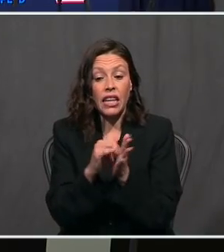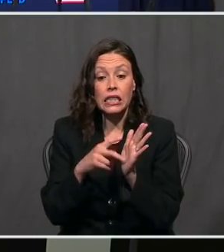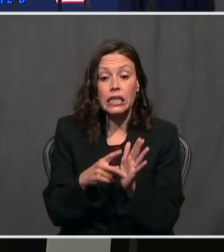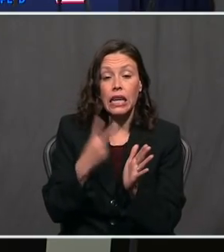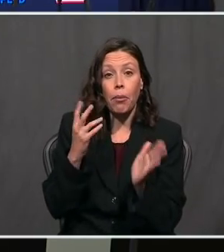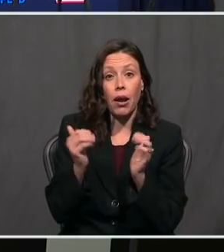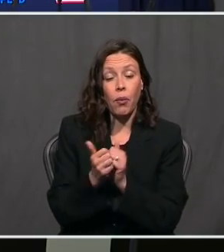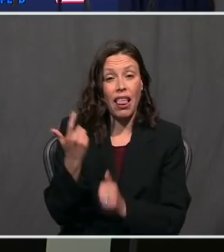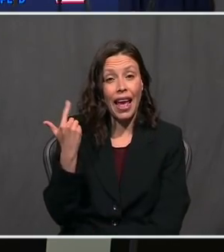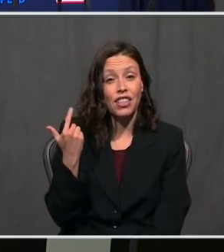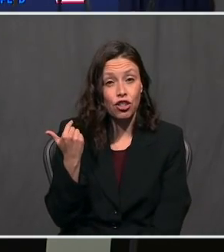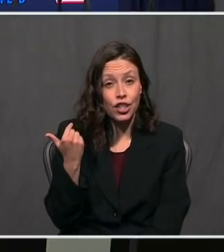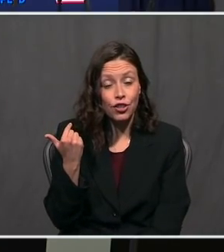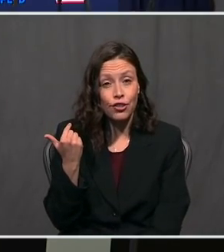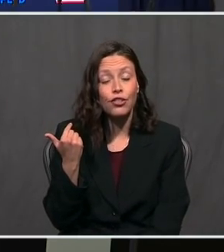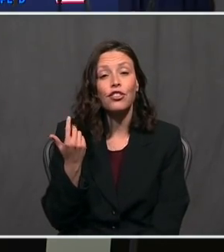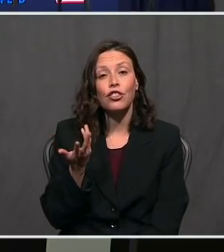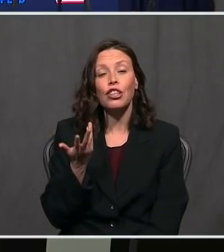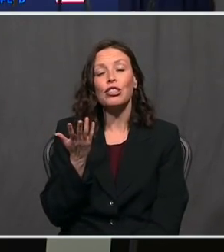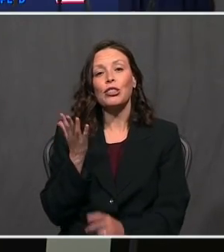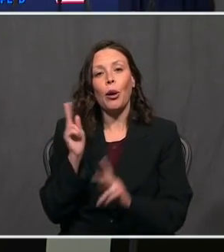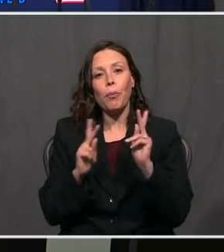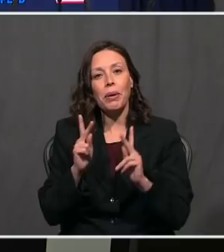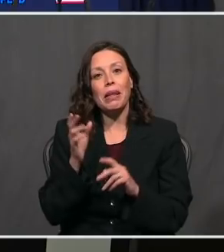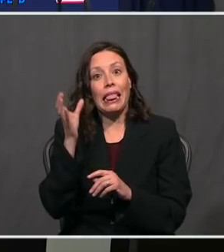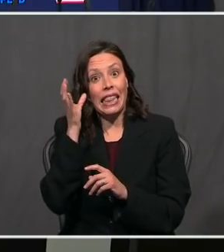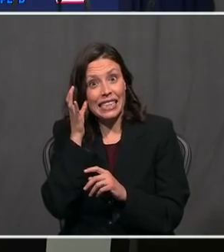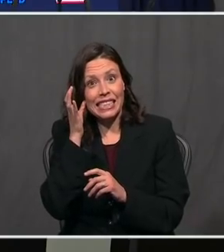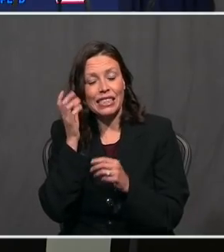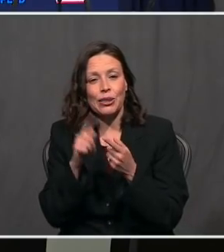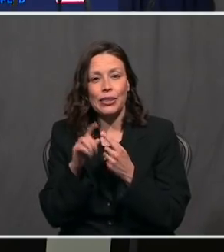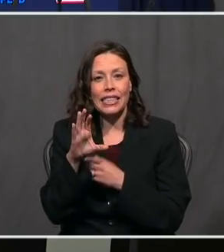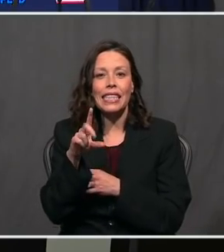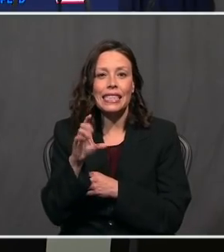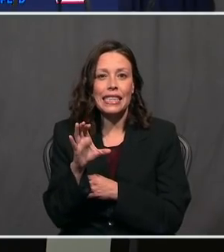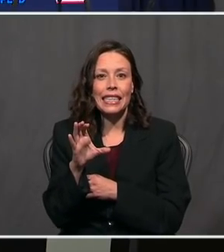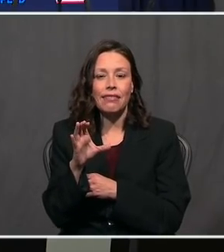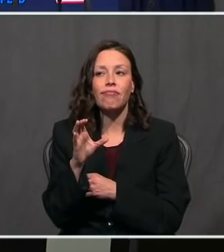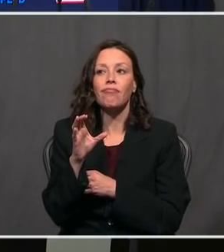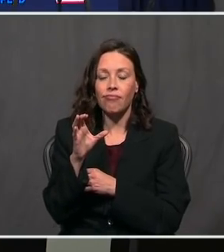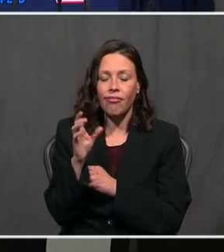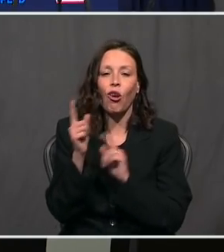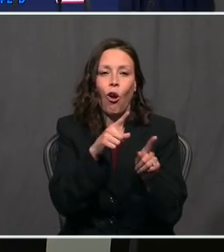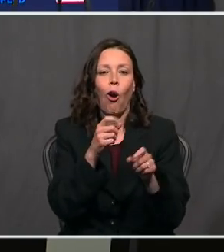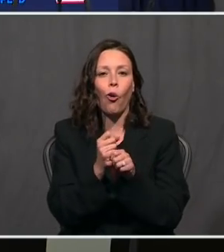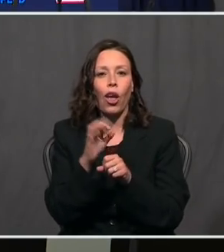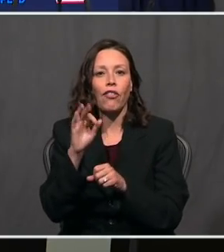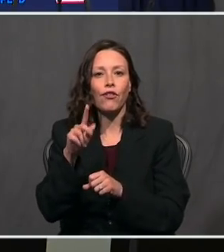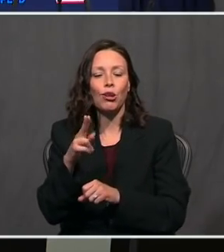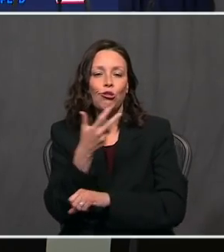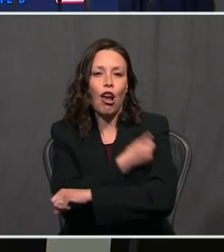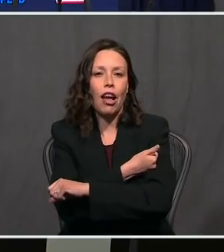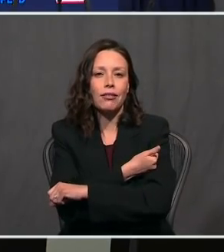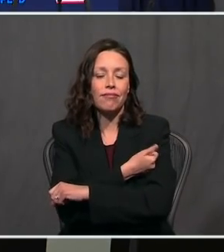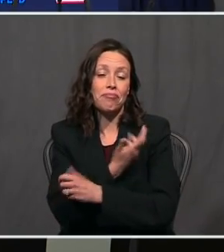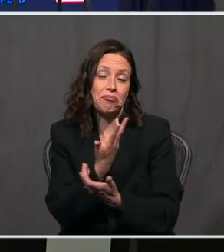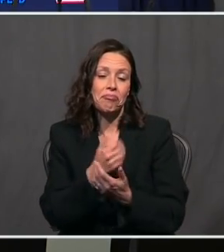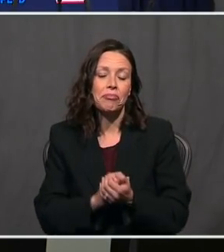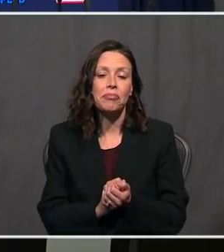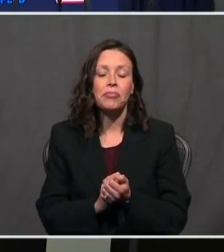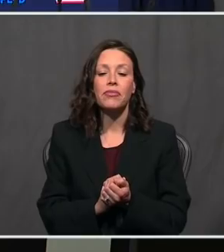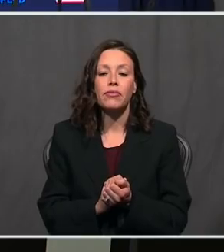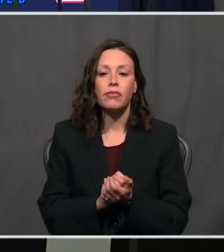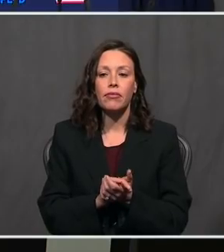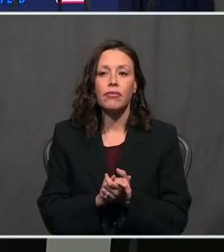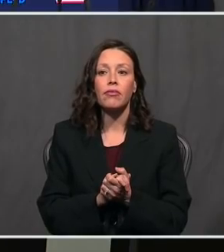did last year. So, you know, people listen to the CDC guidance to get their flu shot. And we think, you know,